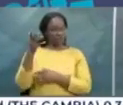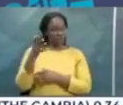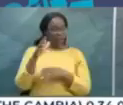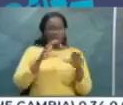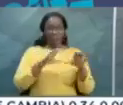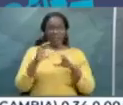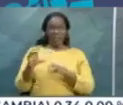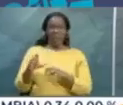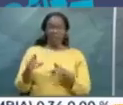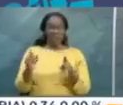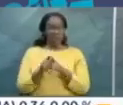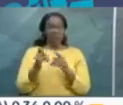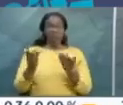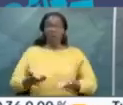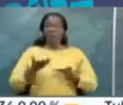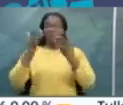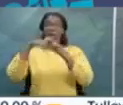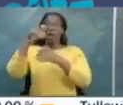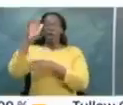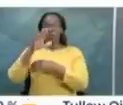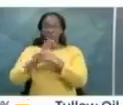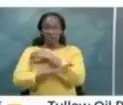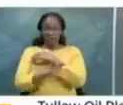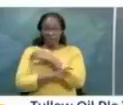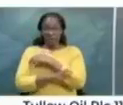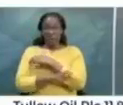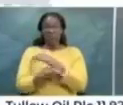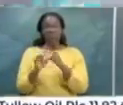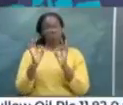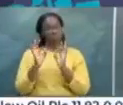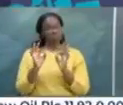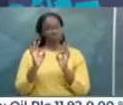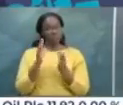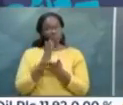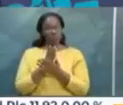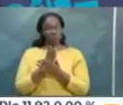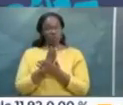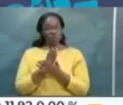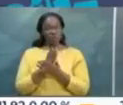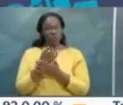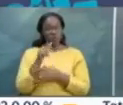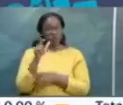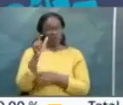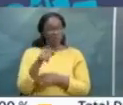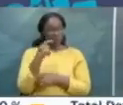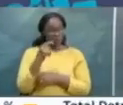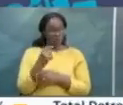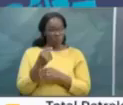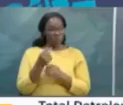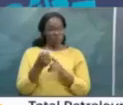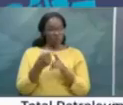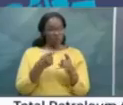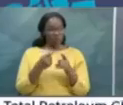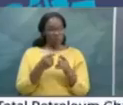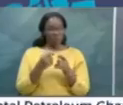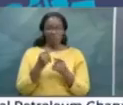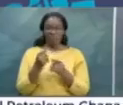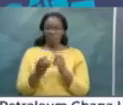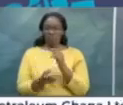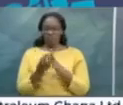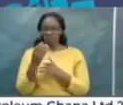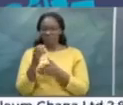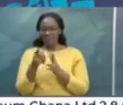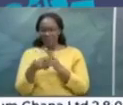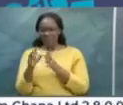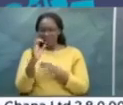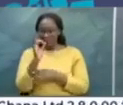markets, has actually been exported, which is pretty impressive. That's impressive. For somebody who has actually come from nearly nothing. Her story is